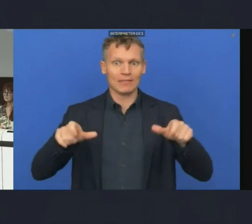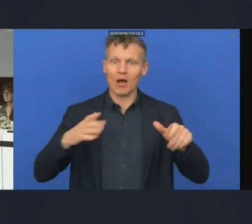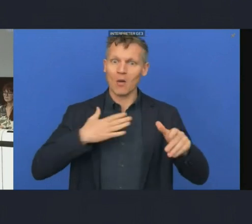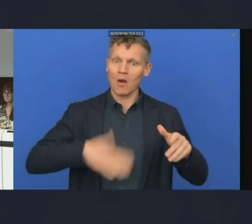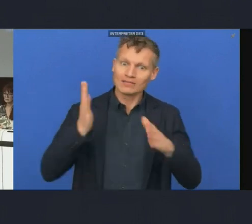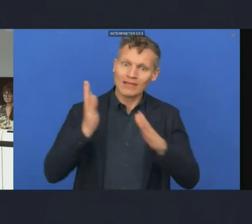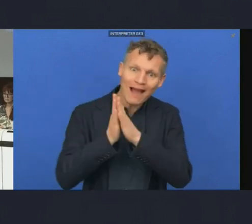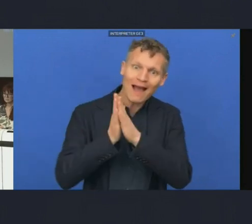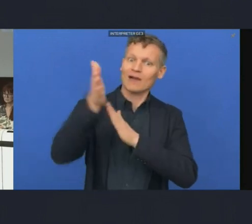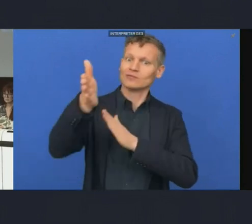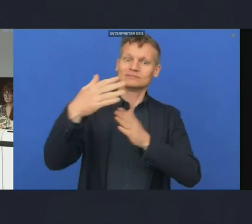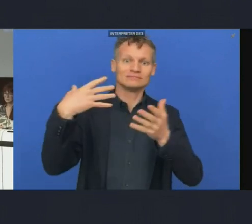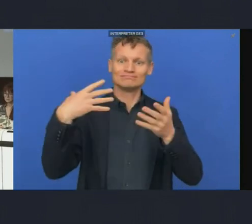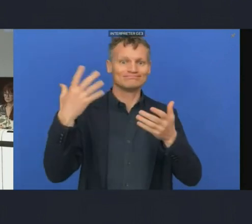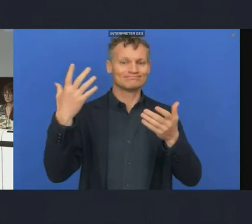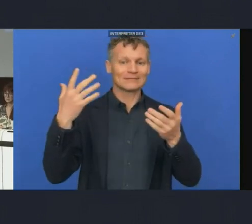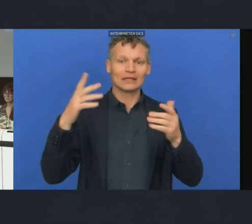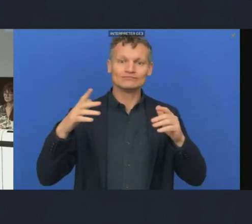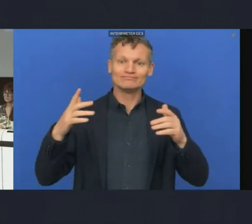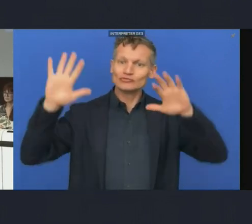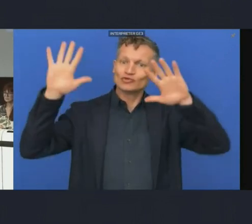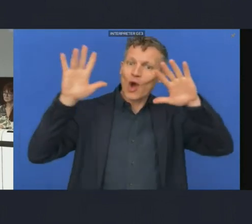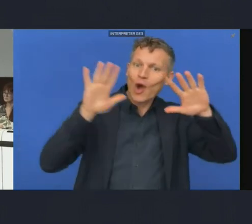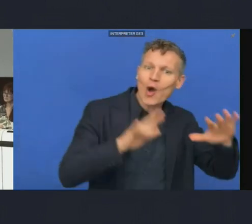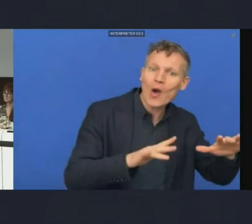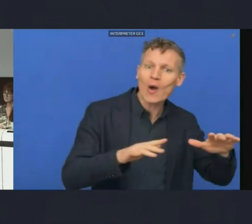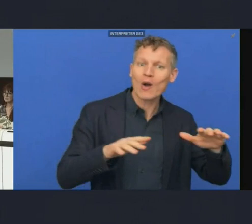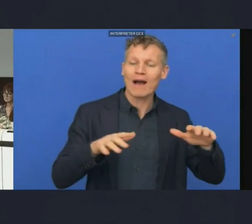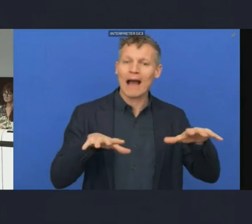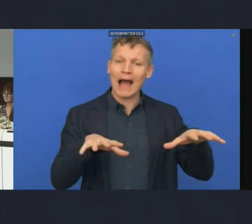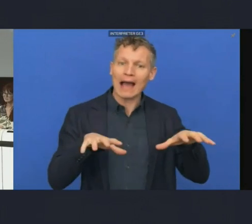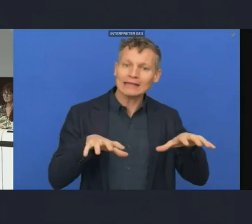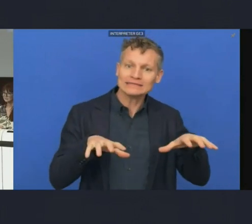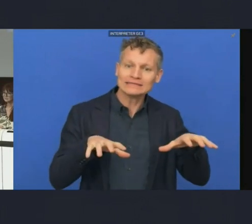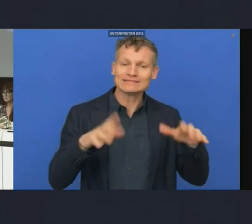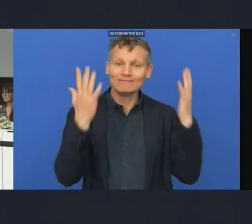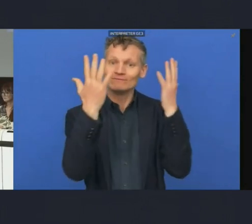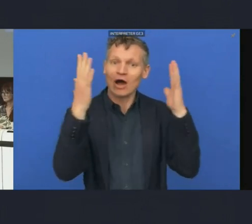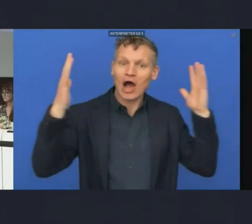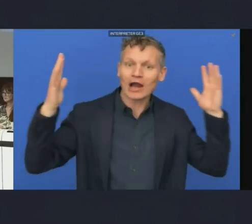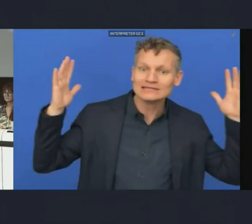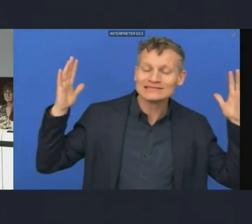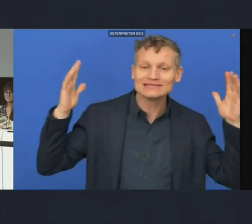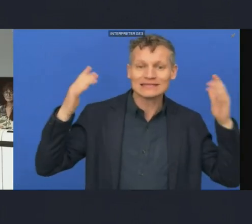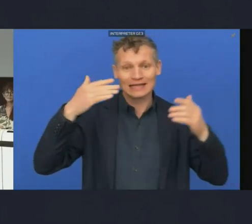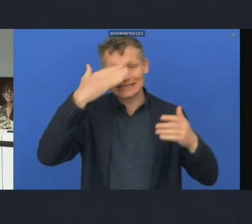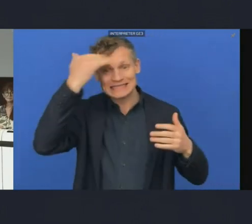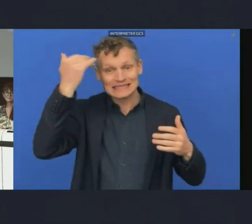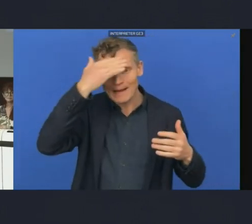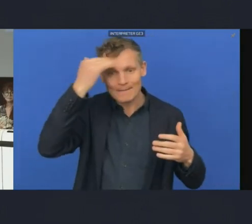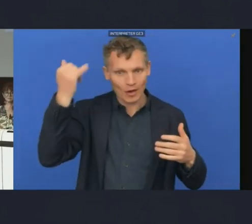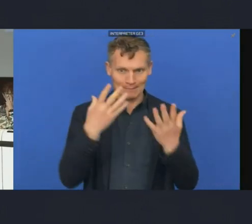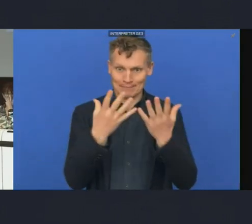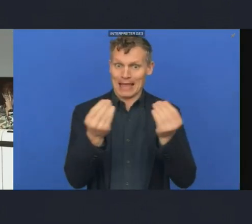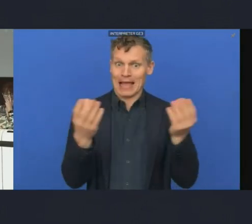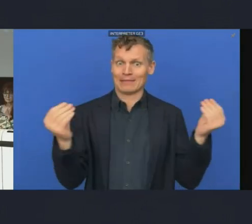as in forest in summer, are highly popular in Finland at the moment. And at least my social media seems to be full of